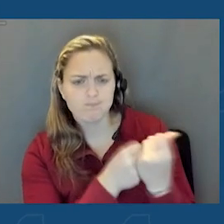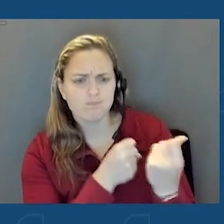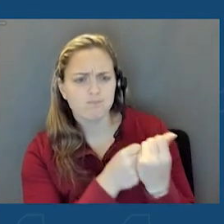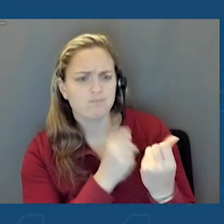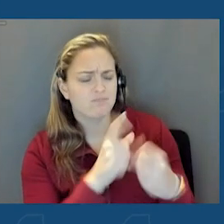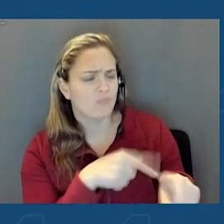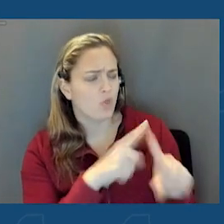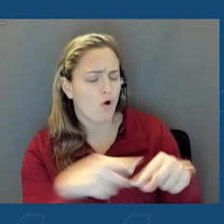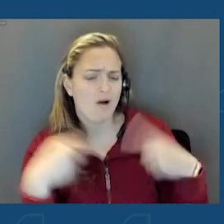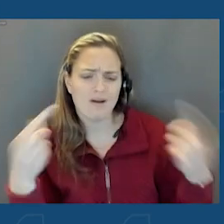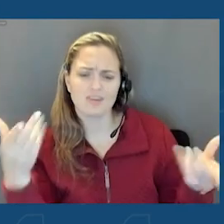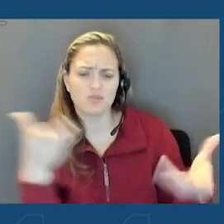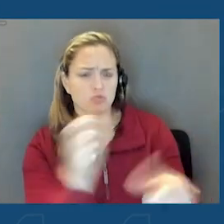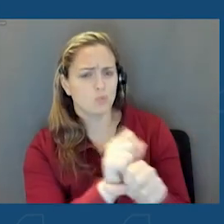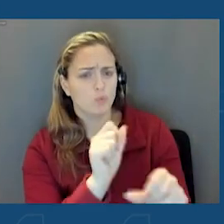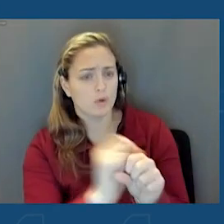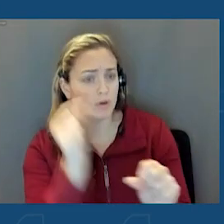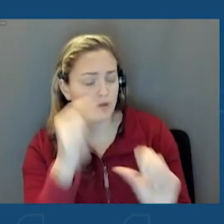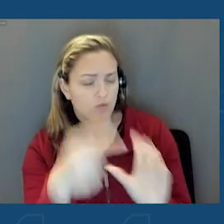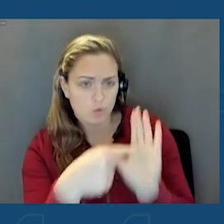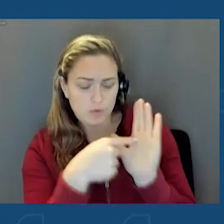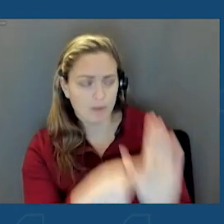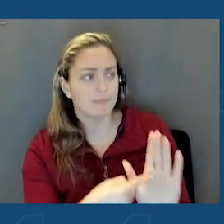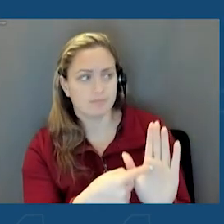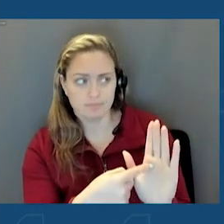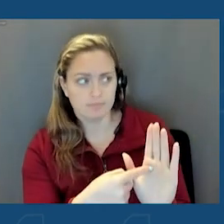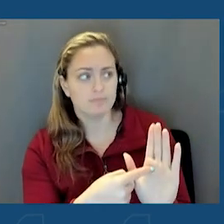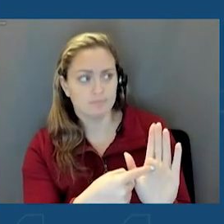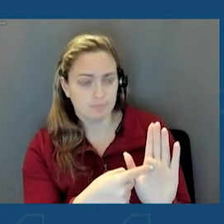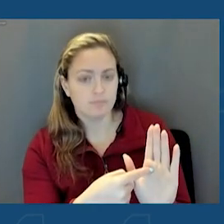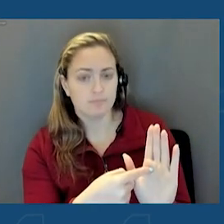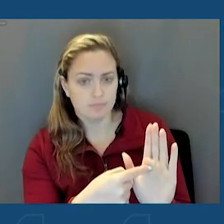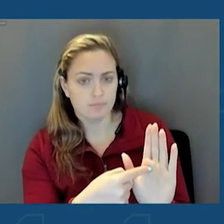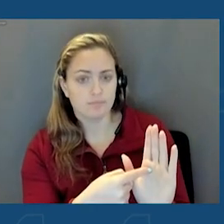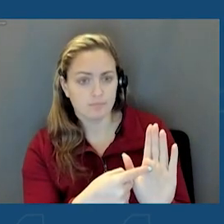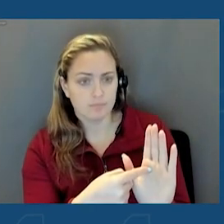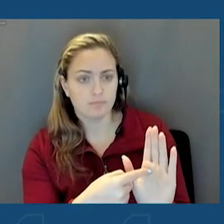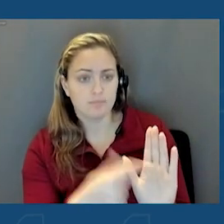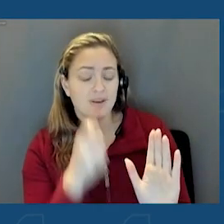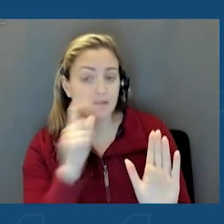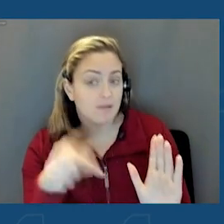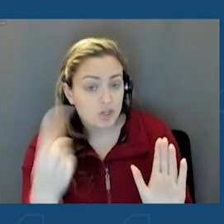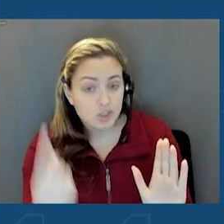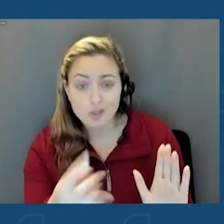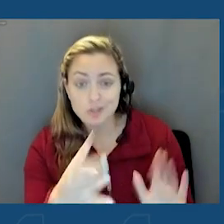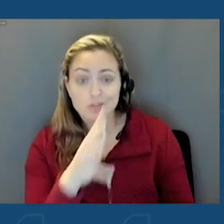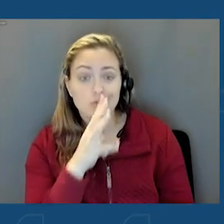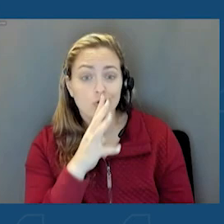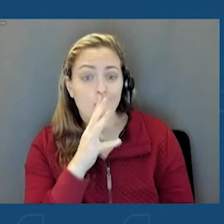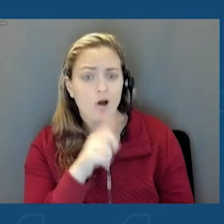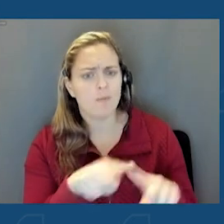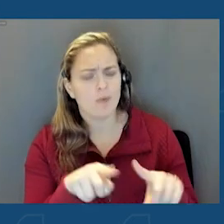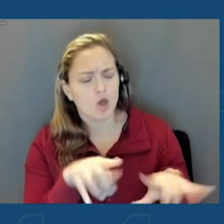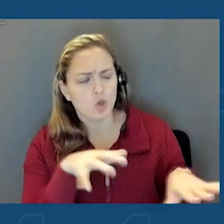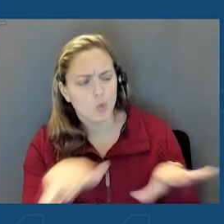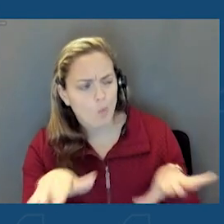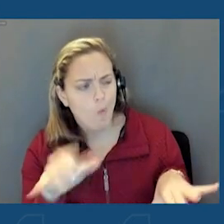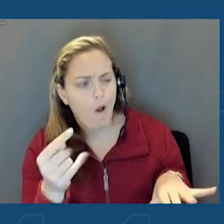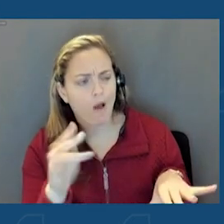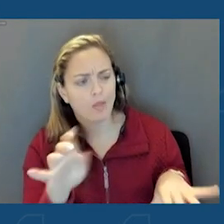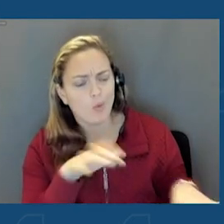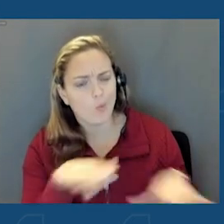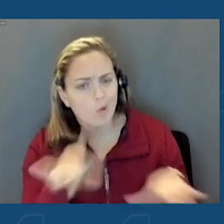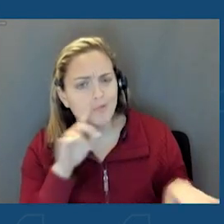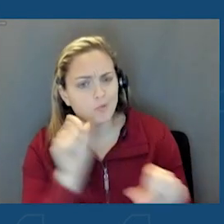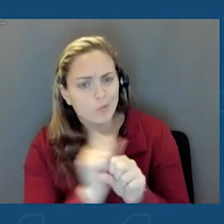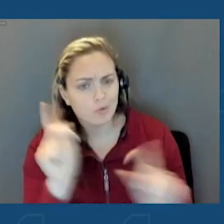there, because you demonstrated that it's not just the talk, but you walk the walk with our working people. We thank